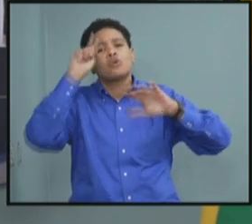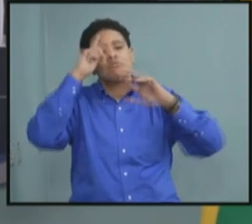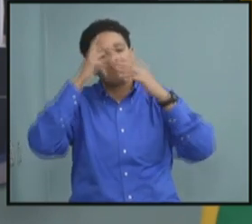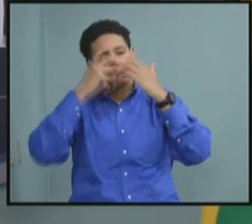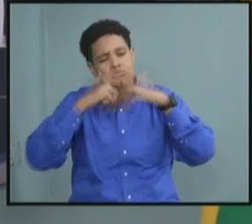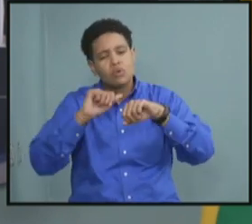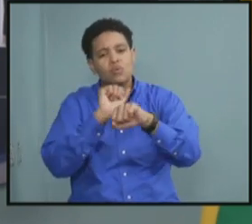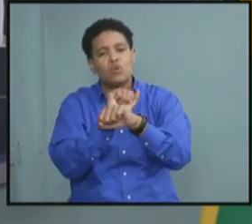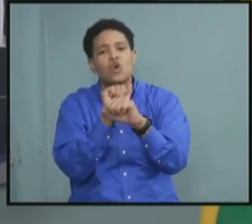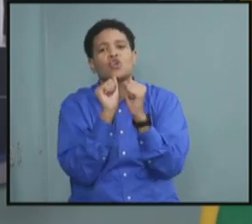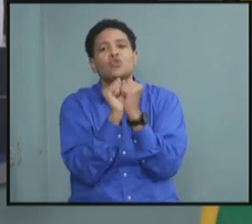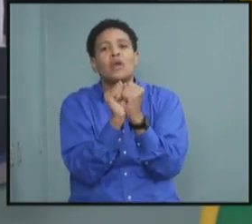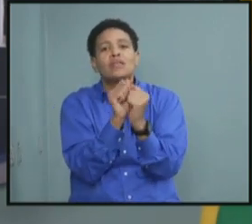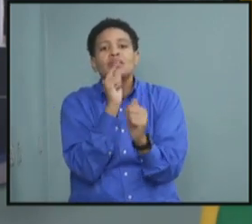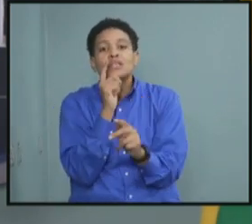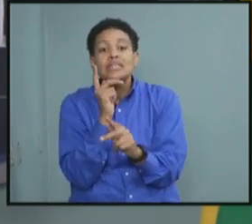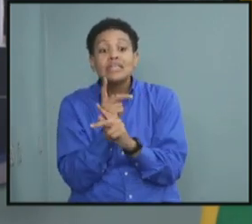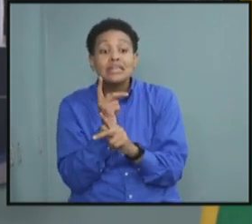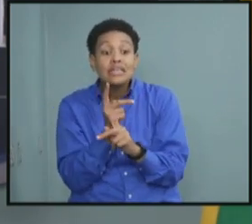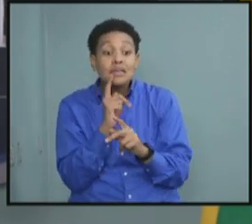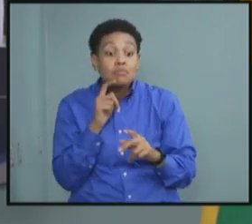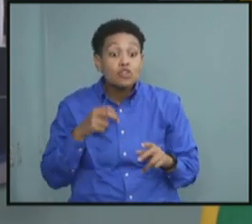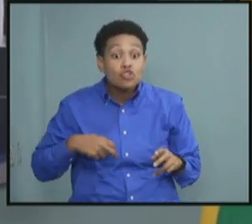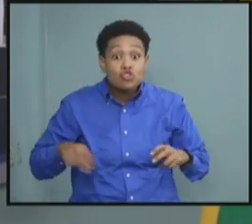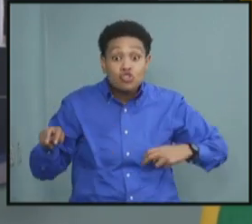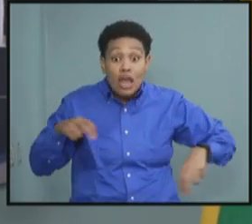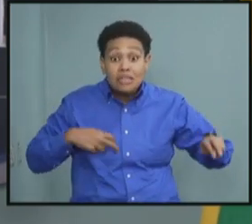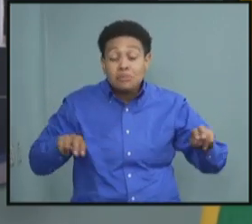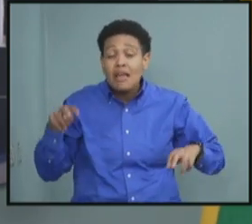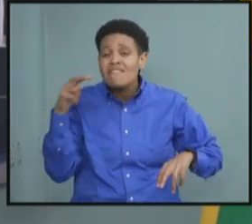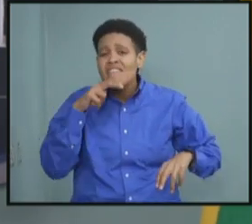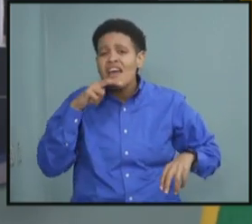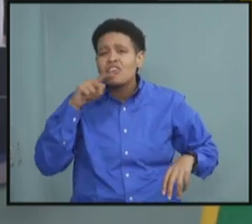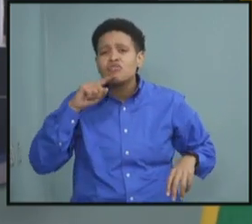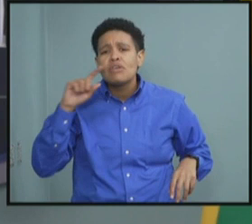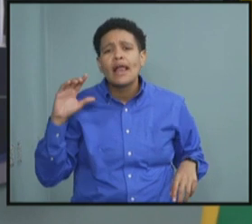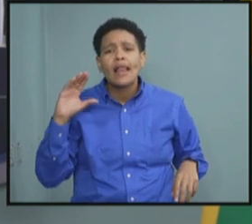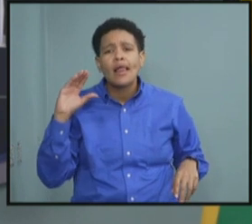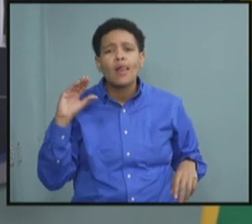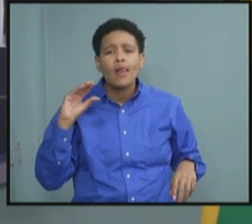together to keep the transmission of the virus very low,